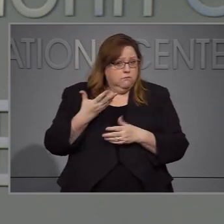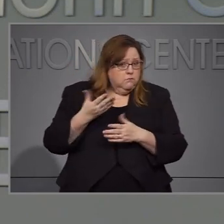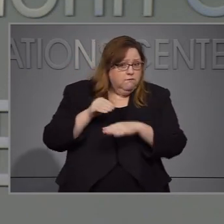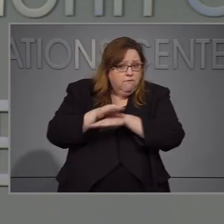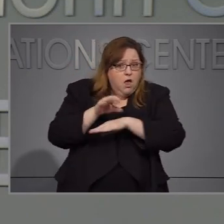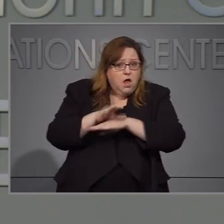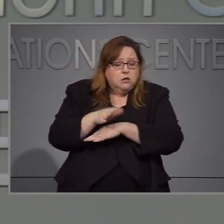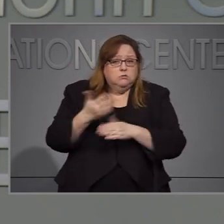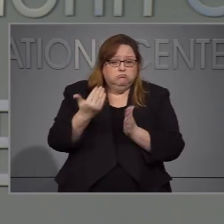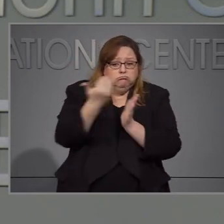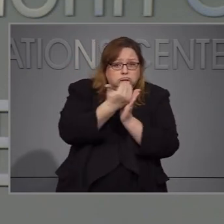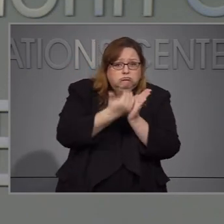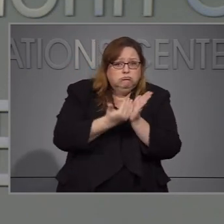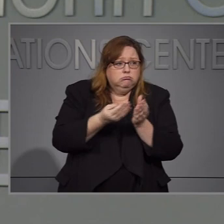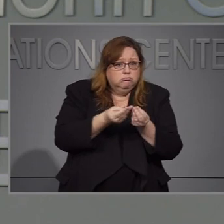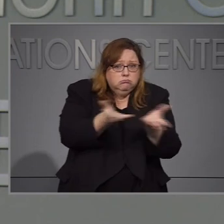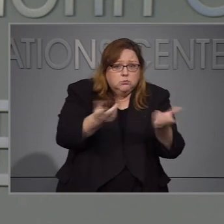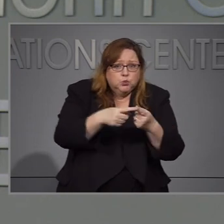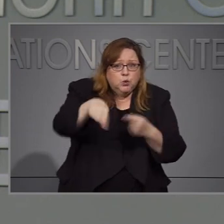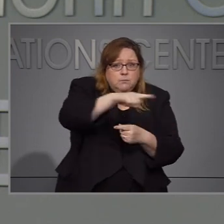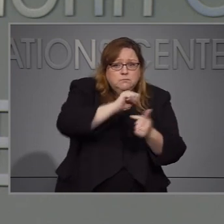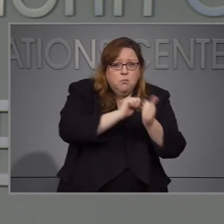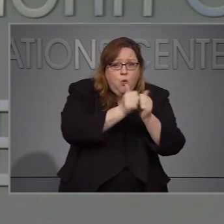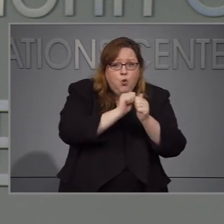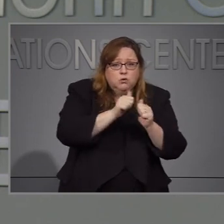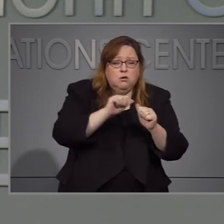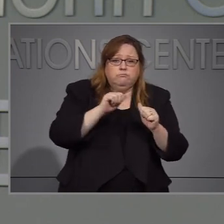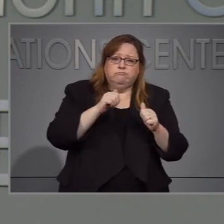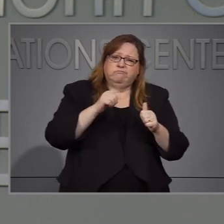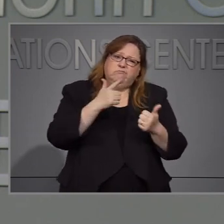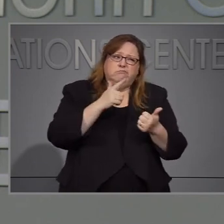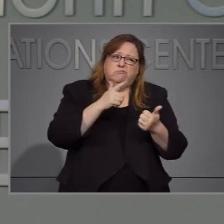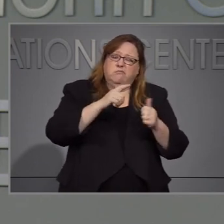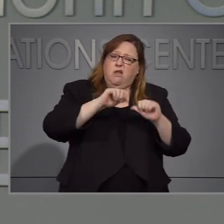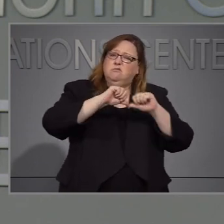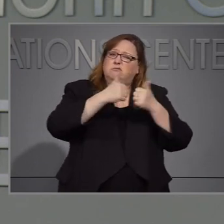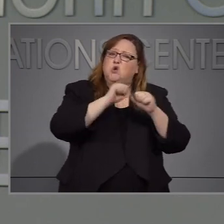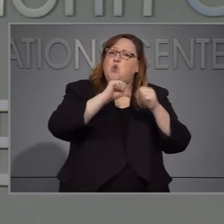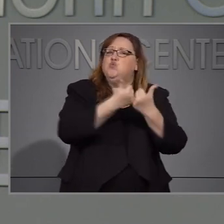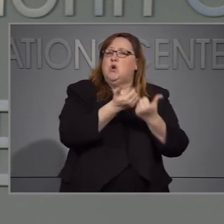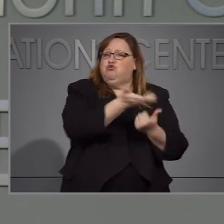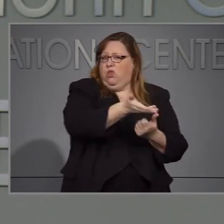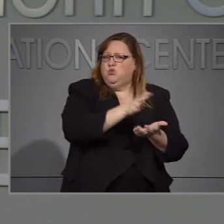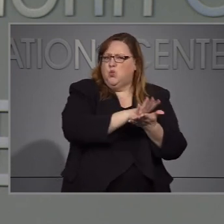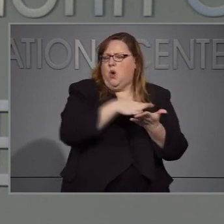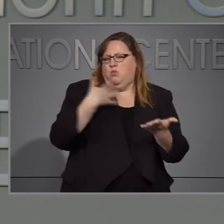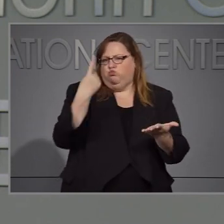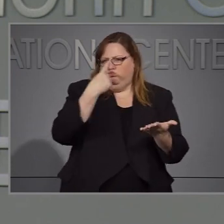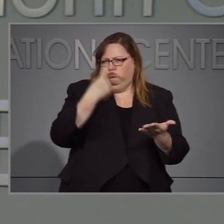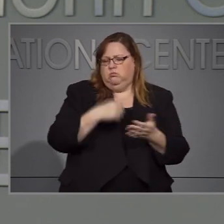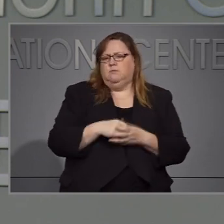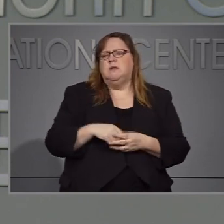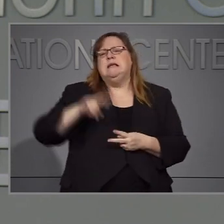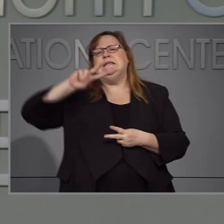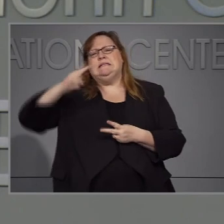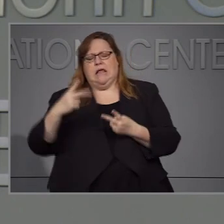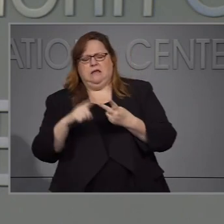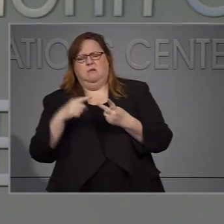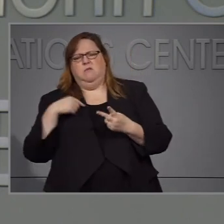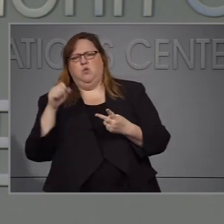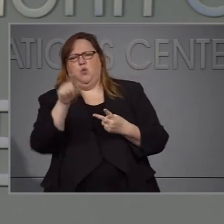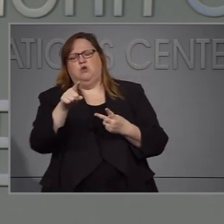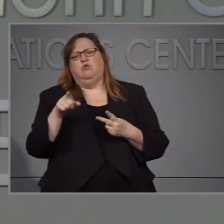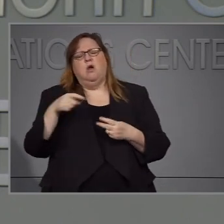School Athletic Association. The second question revolves around something that was enacted over the weekend down in South Carolina, the governor